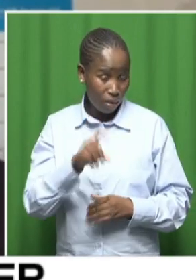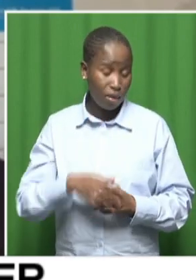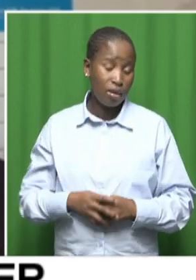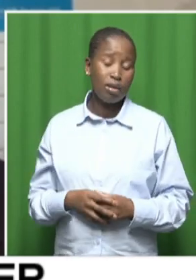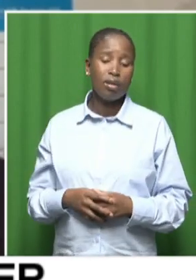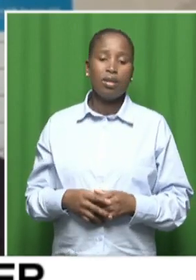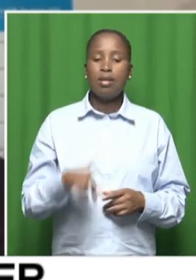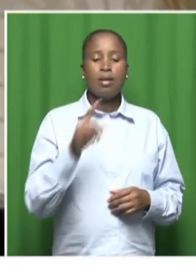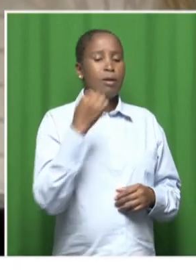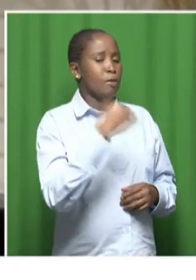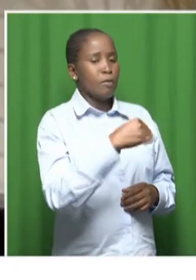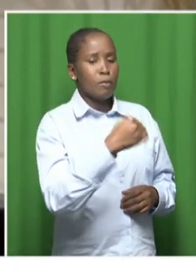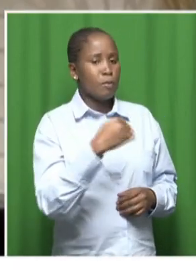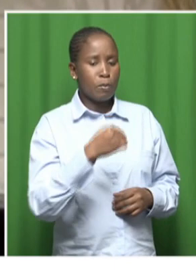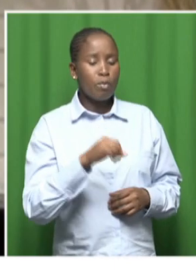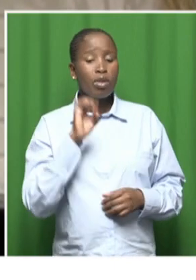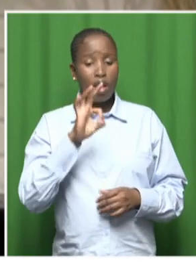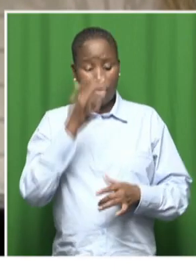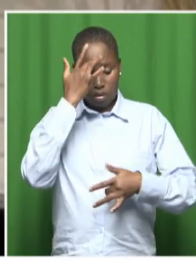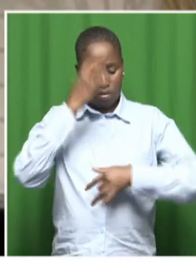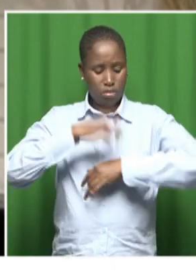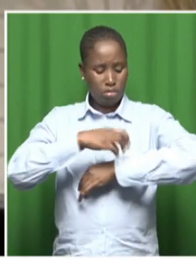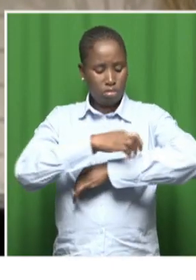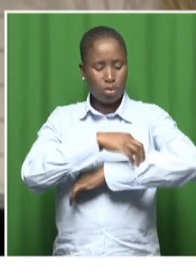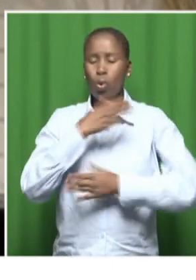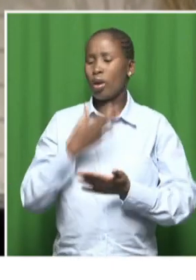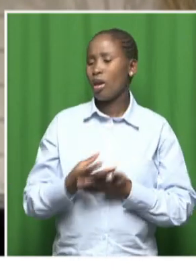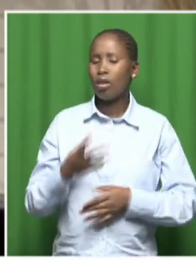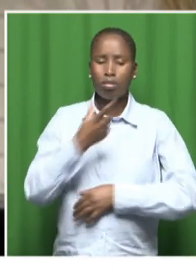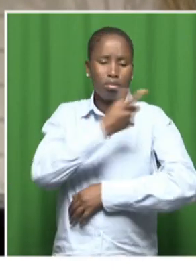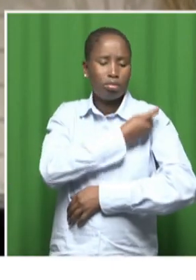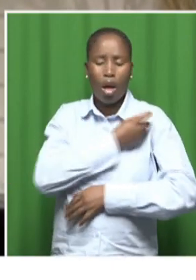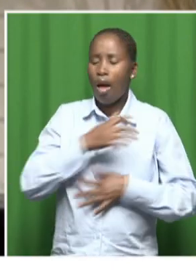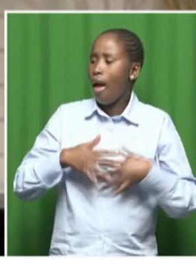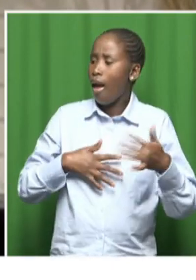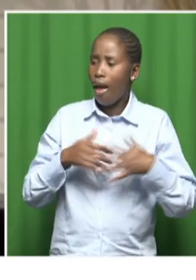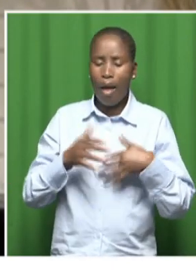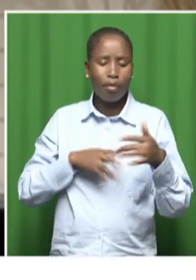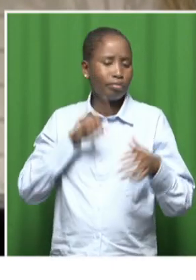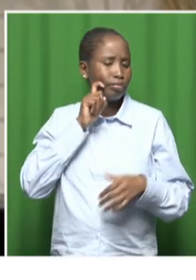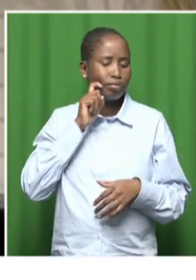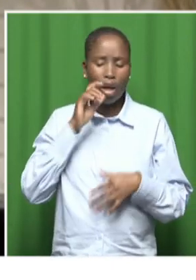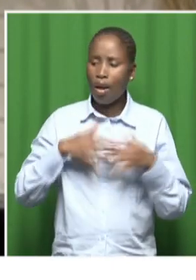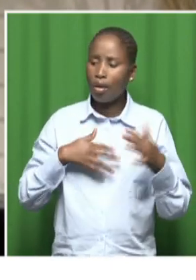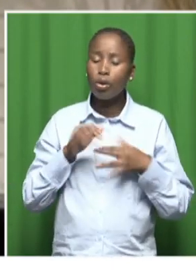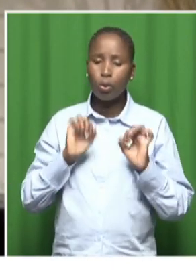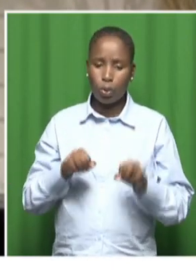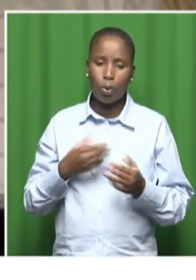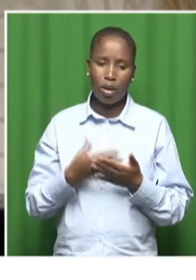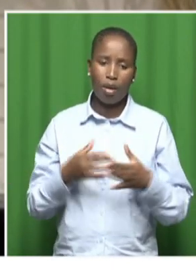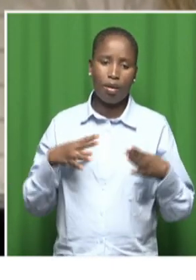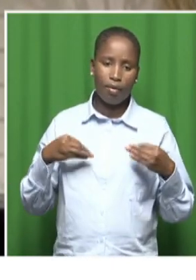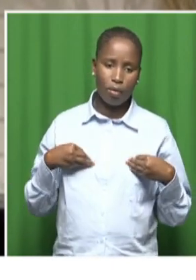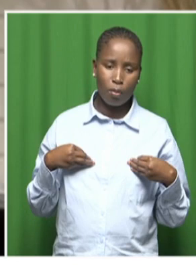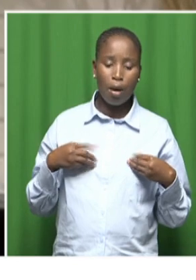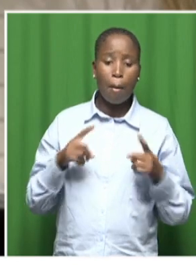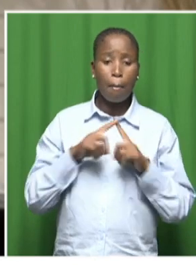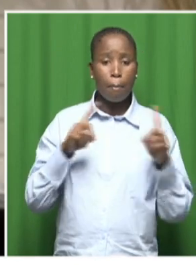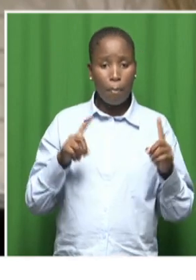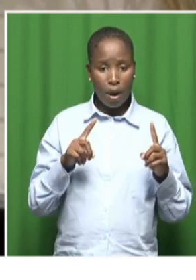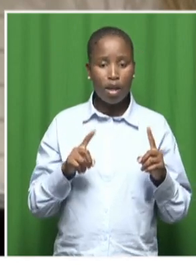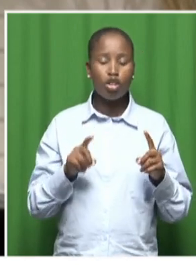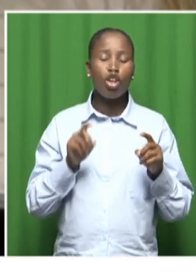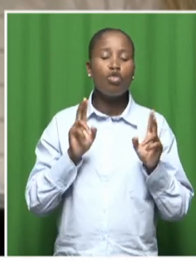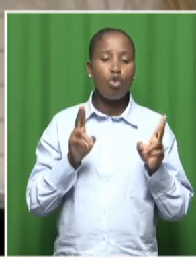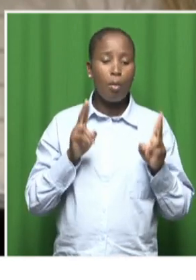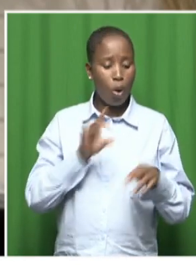point, that for measles, you can get vaccinated at any age. I mean, the ultimate vaccination is at 6 months and